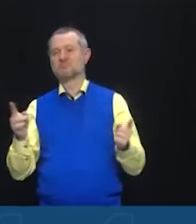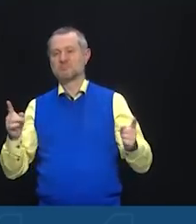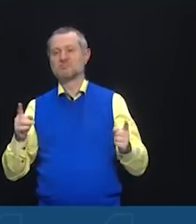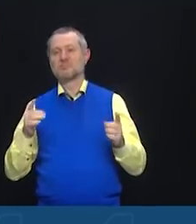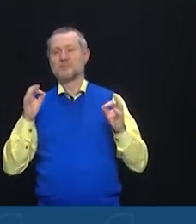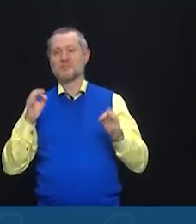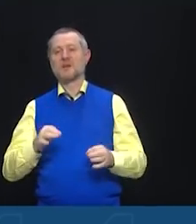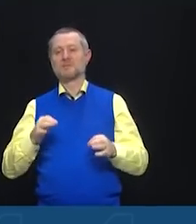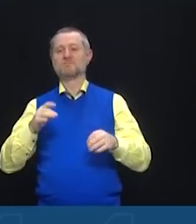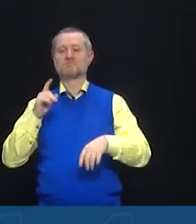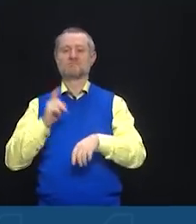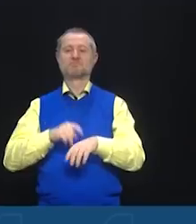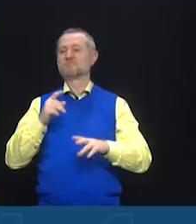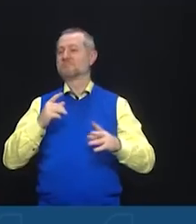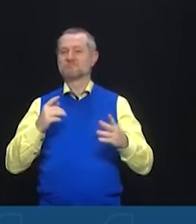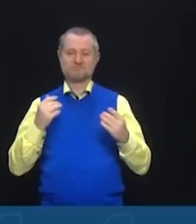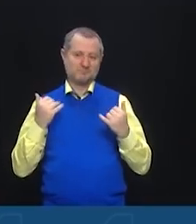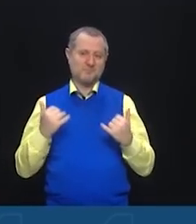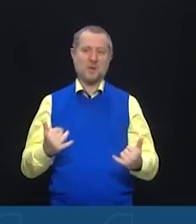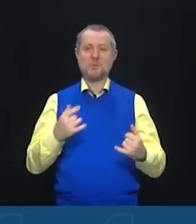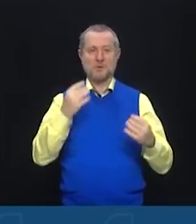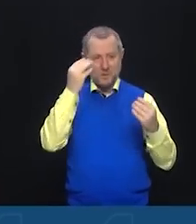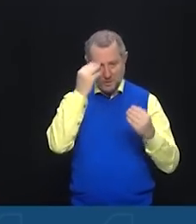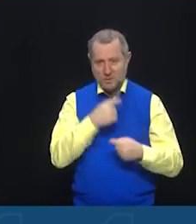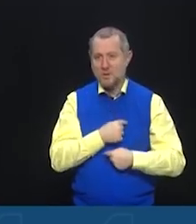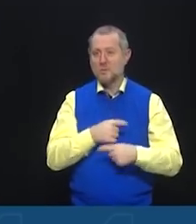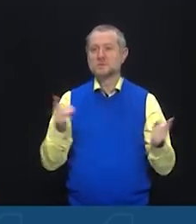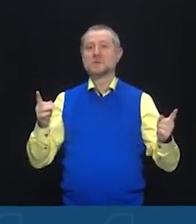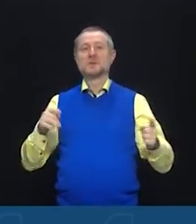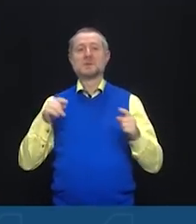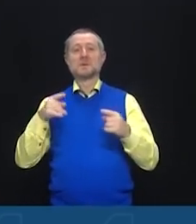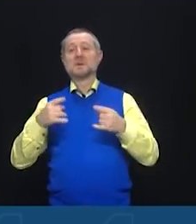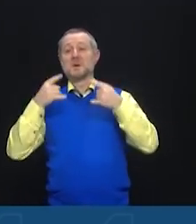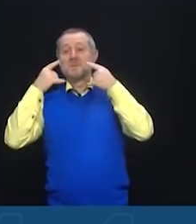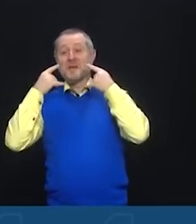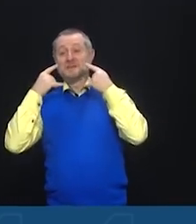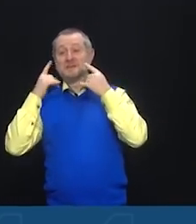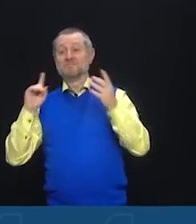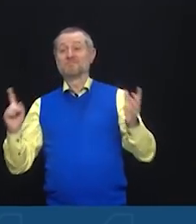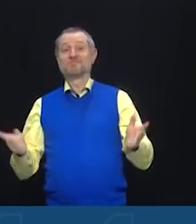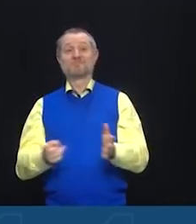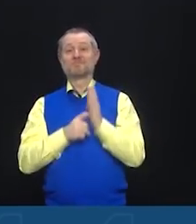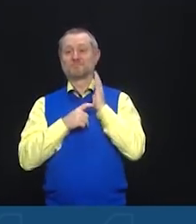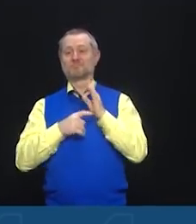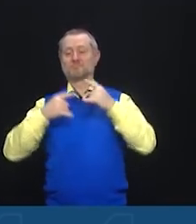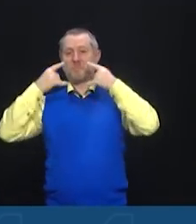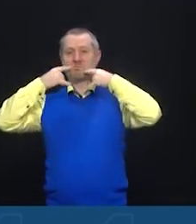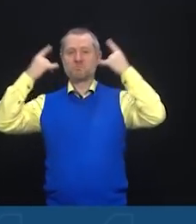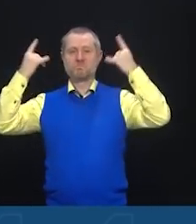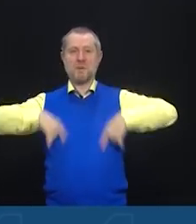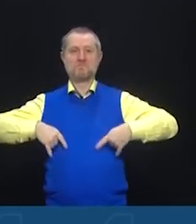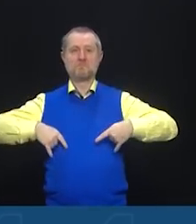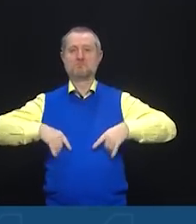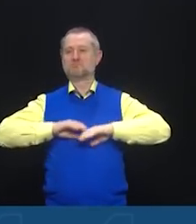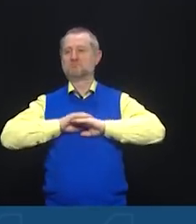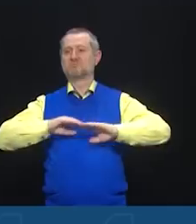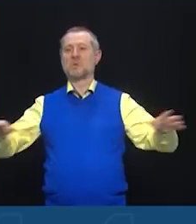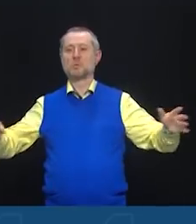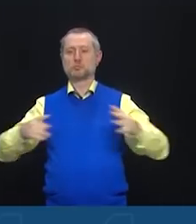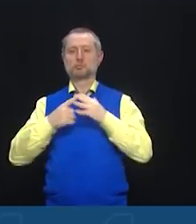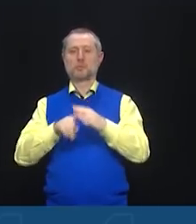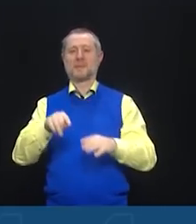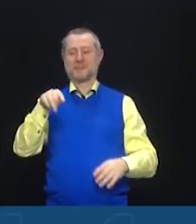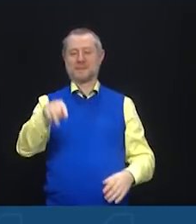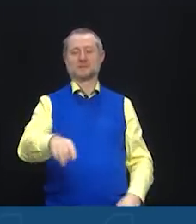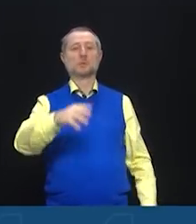come. Today we are going to be announcing that we'll be lifting the statewide mask requirement in schools, and that'll be effective this